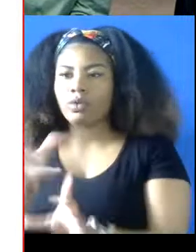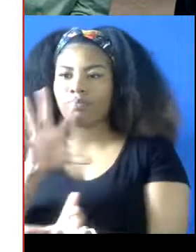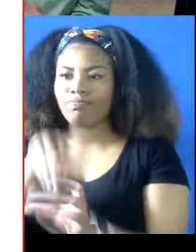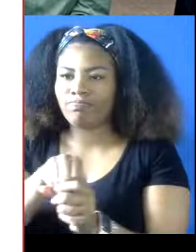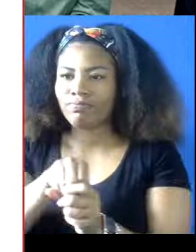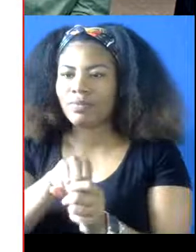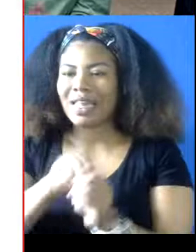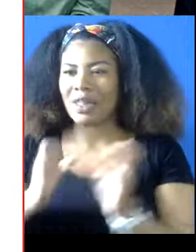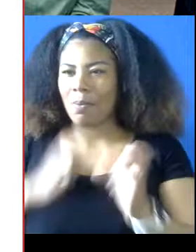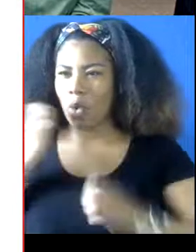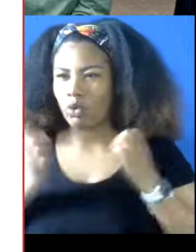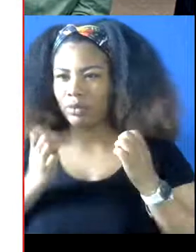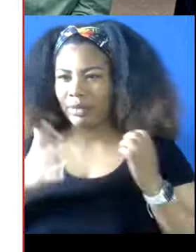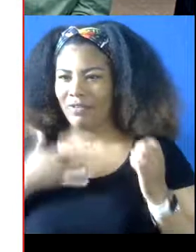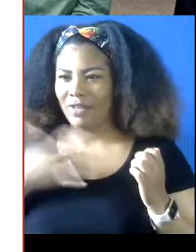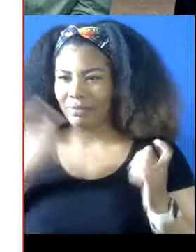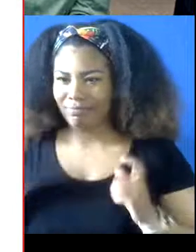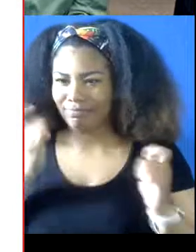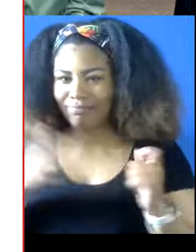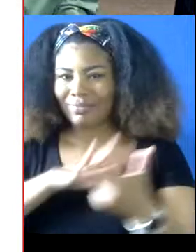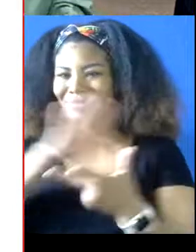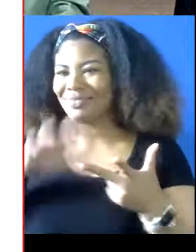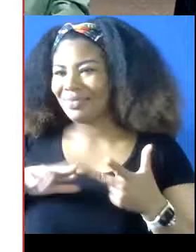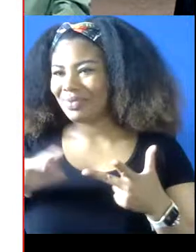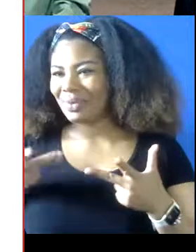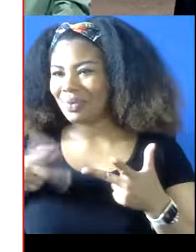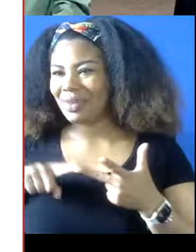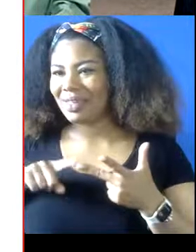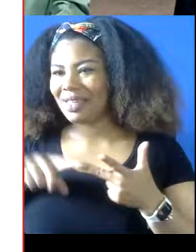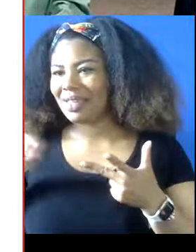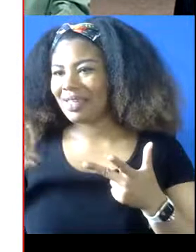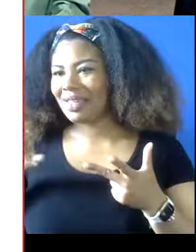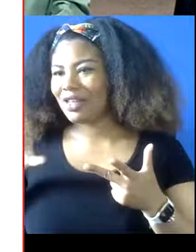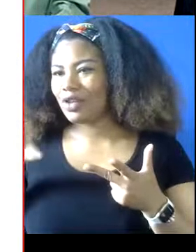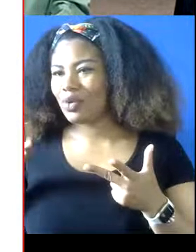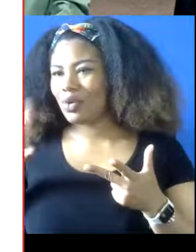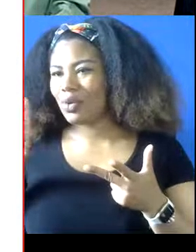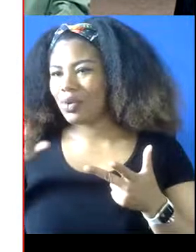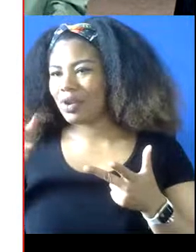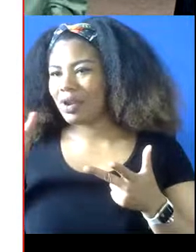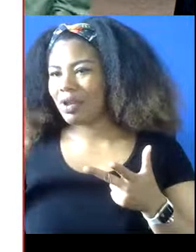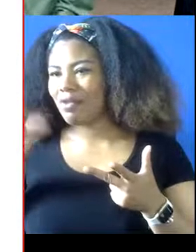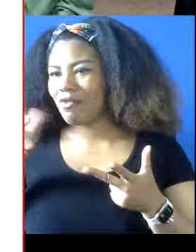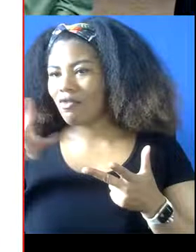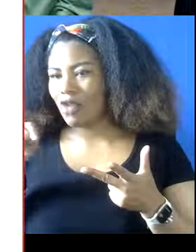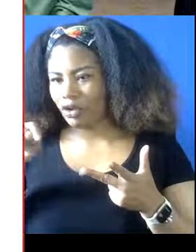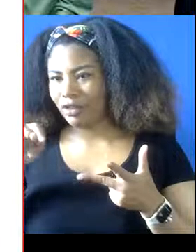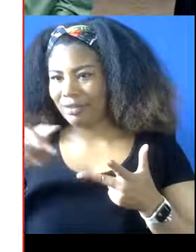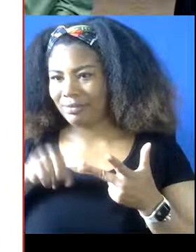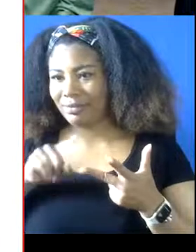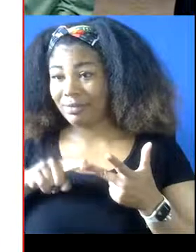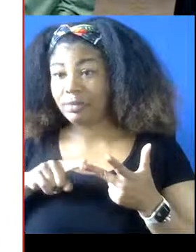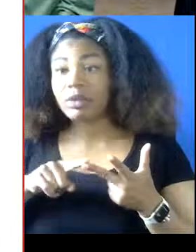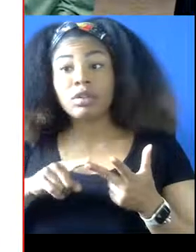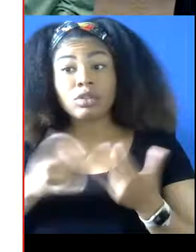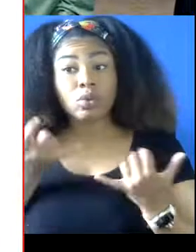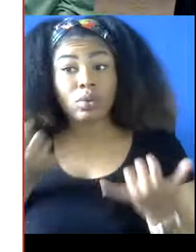So that's our third D, looking at divergent thinking. Any questions about the first 3Ds?